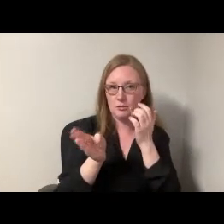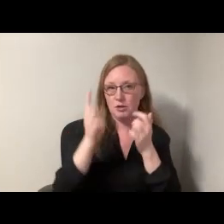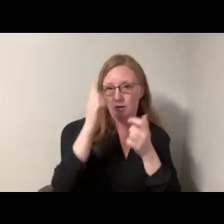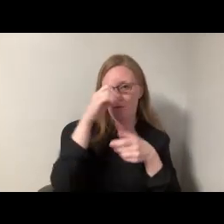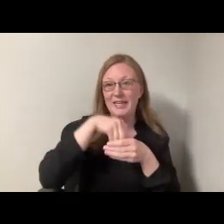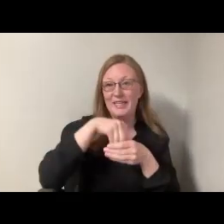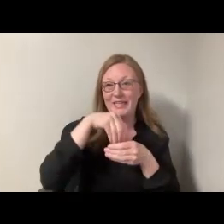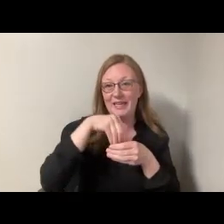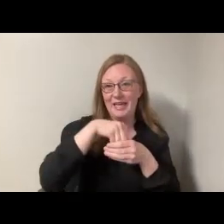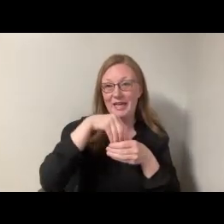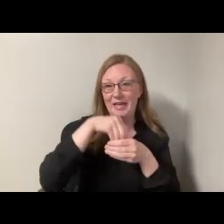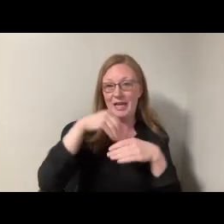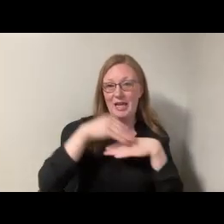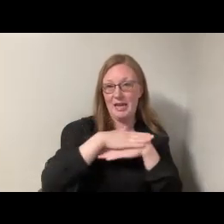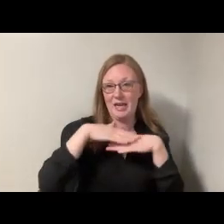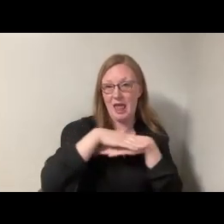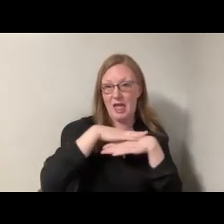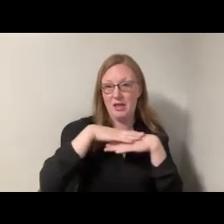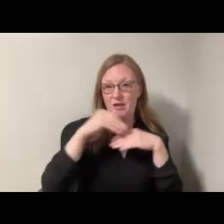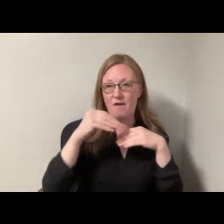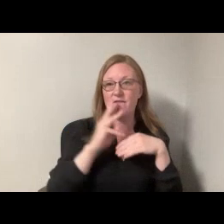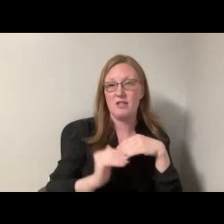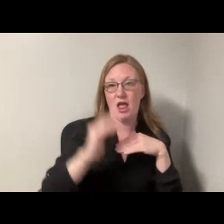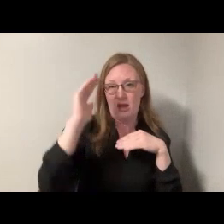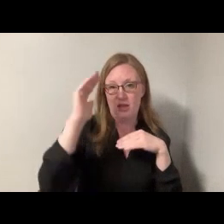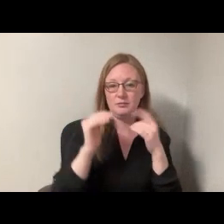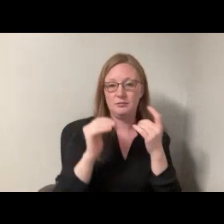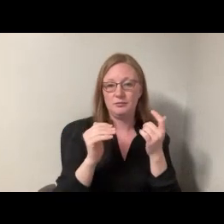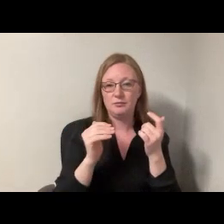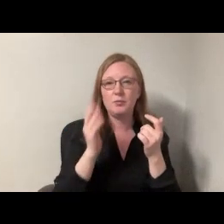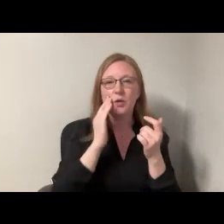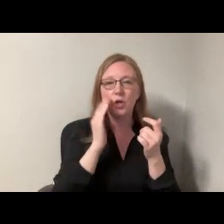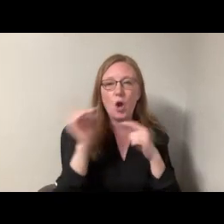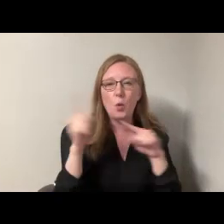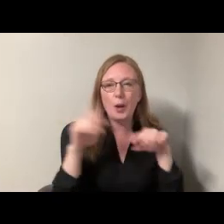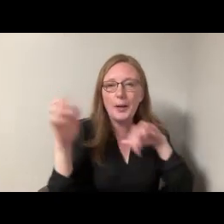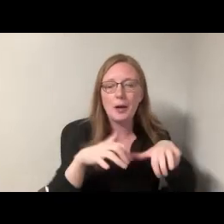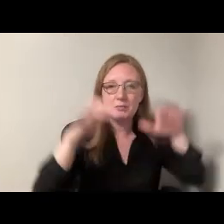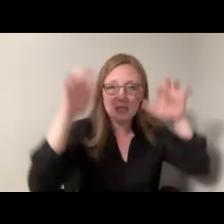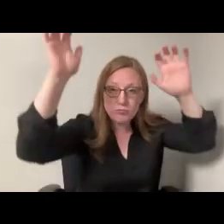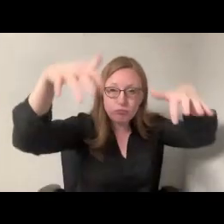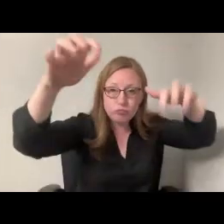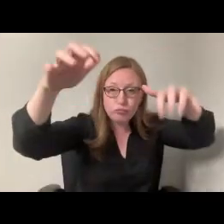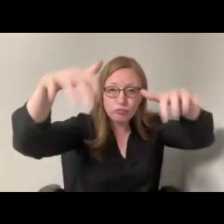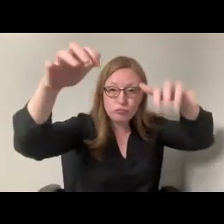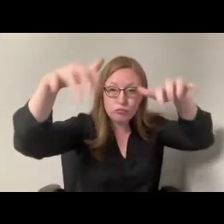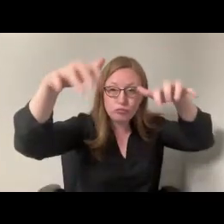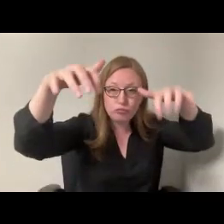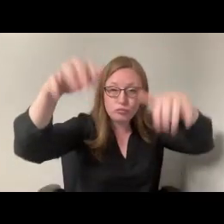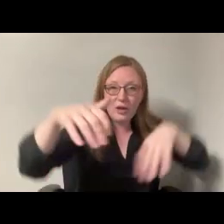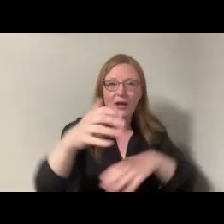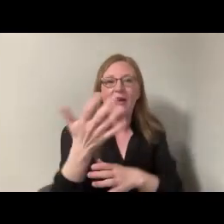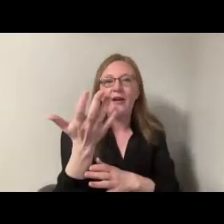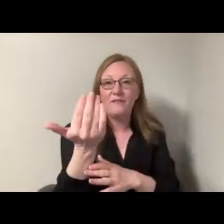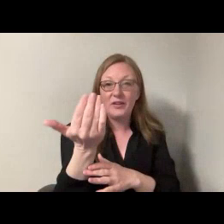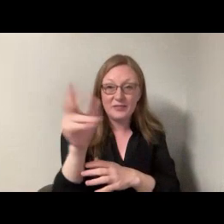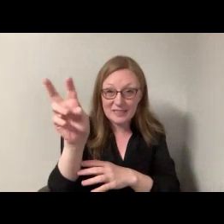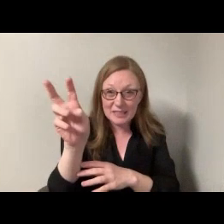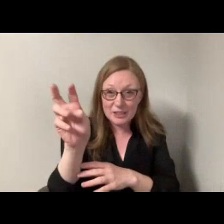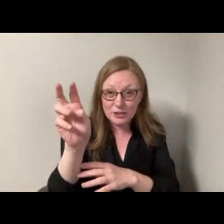flooding, you know, where comes in and drops 15 inches of rain in 24 hours in